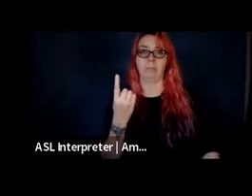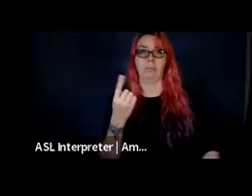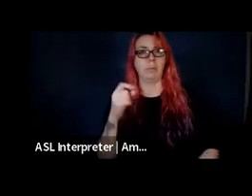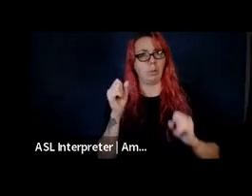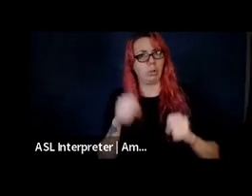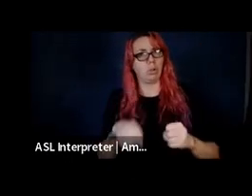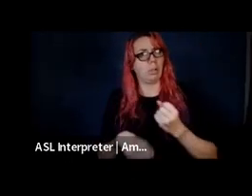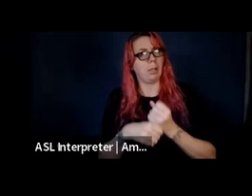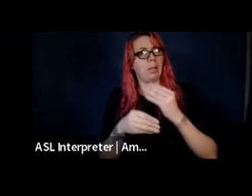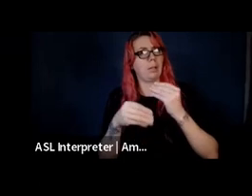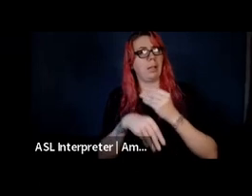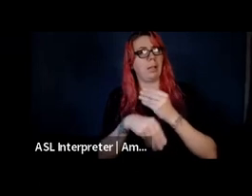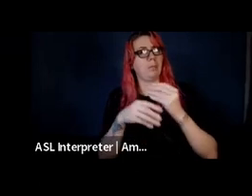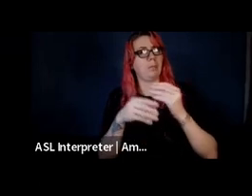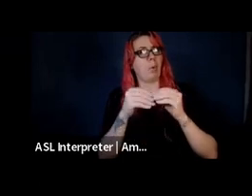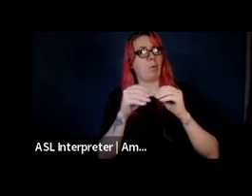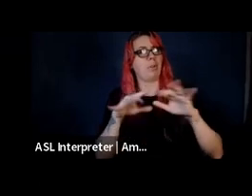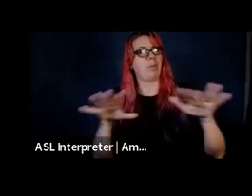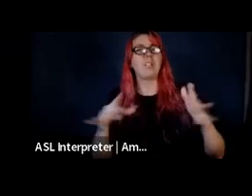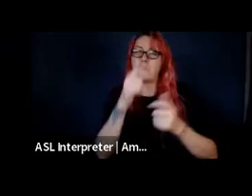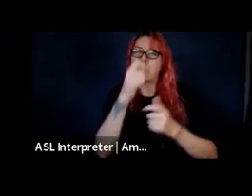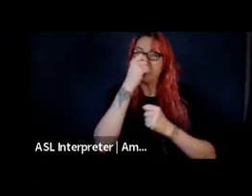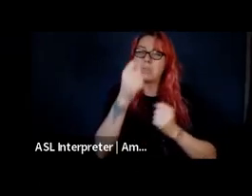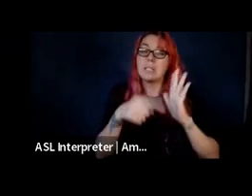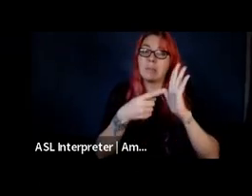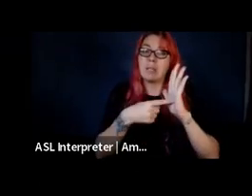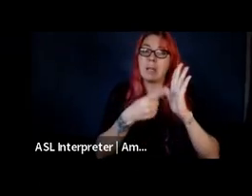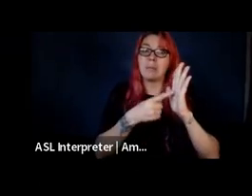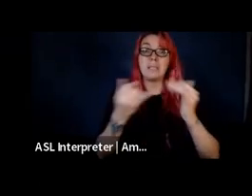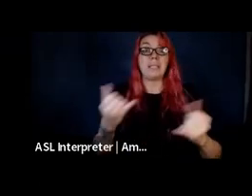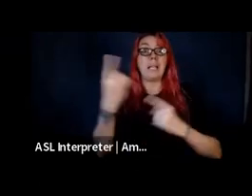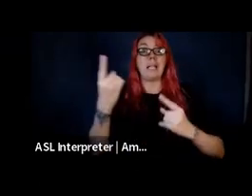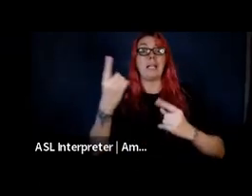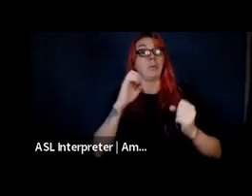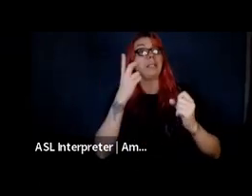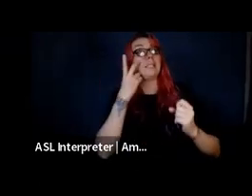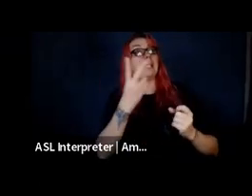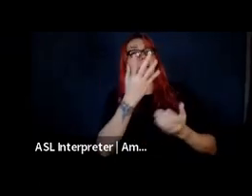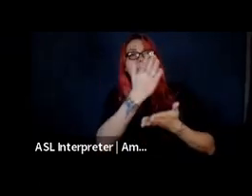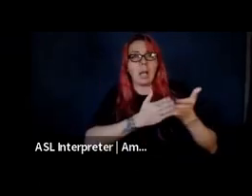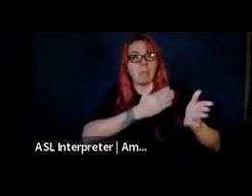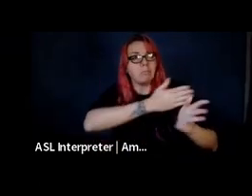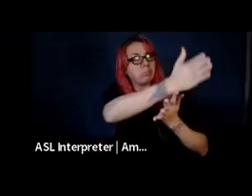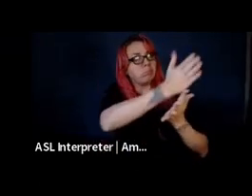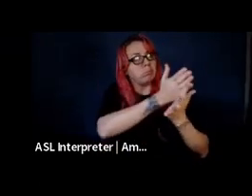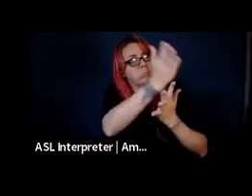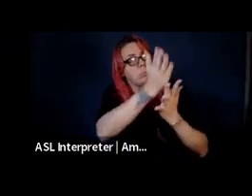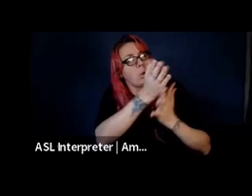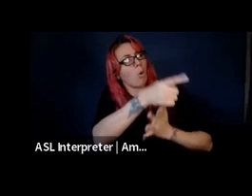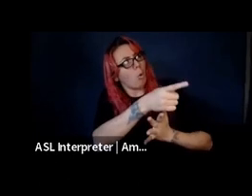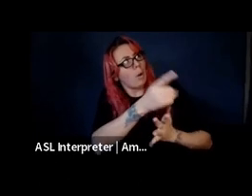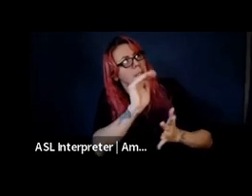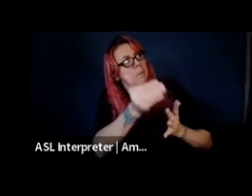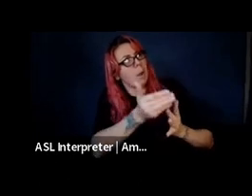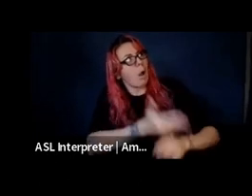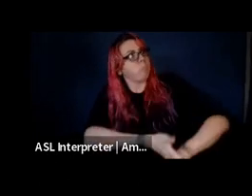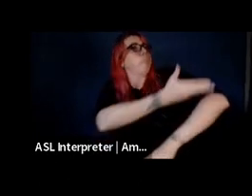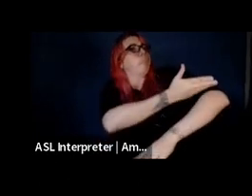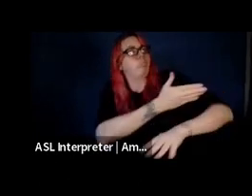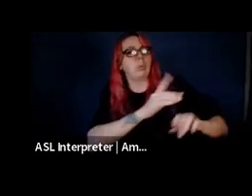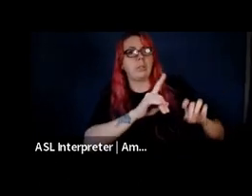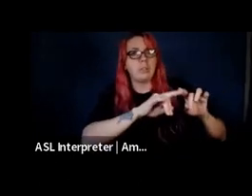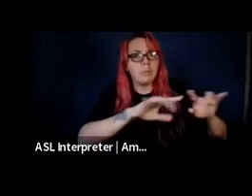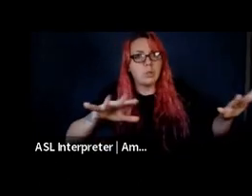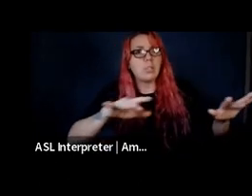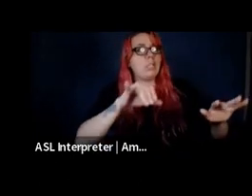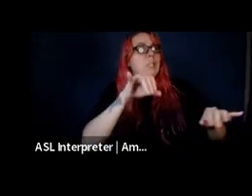certain areas and arenas where you still see a lack of that diversity. And so what it means for those of us who engage with those environments, but I also think of then the